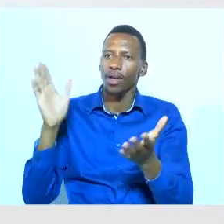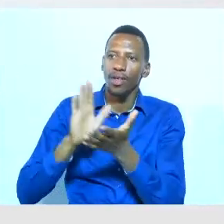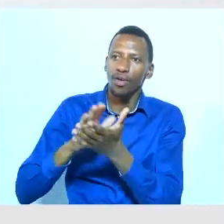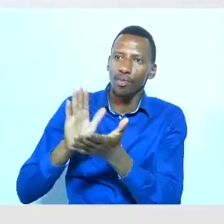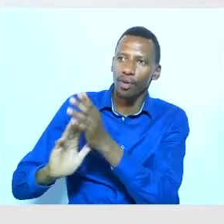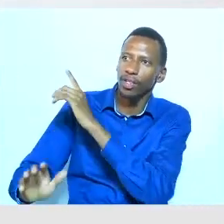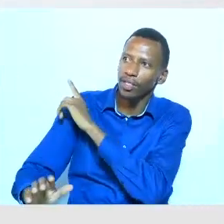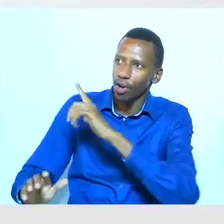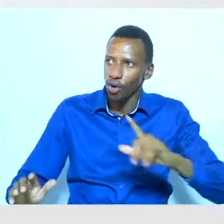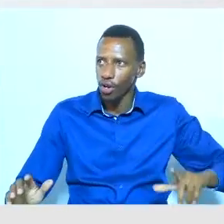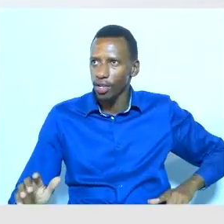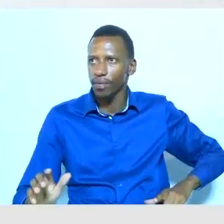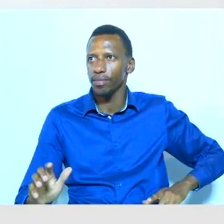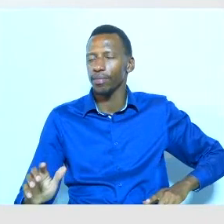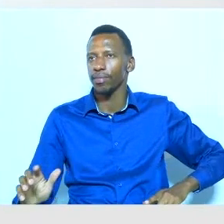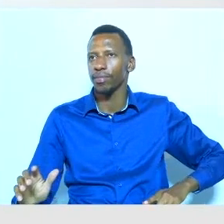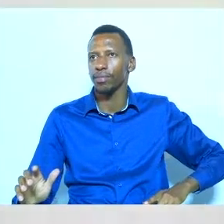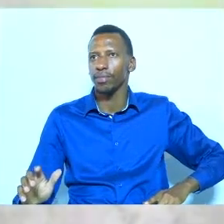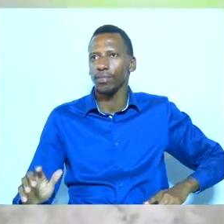Praise the Lord.